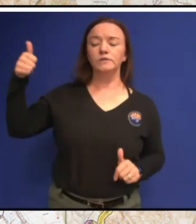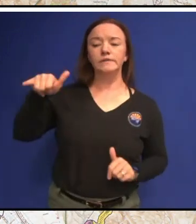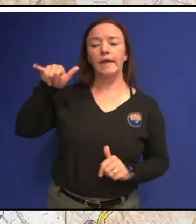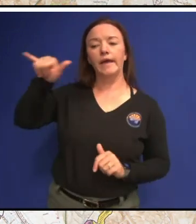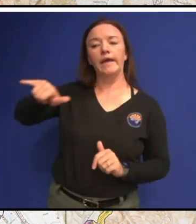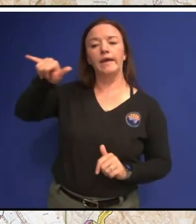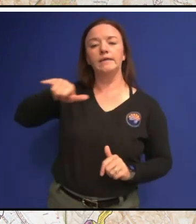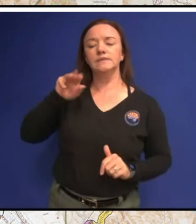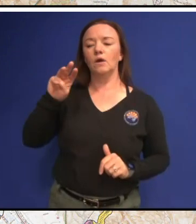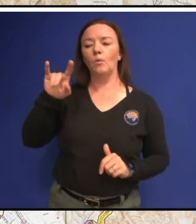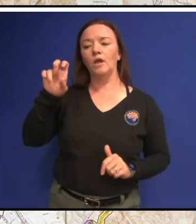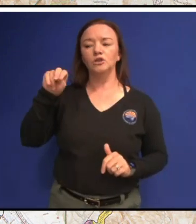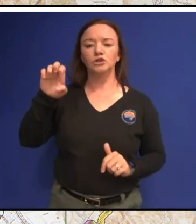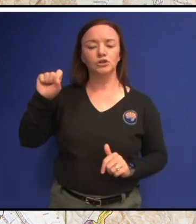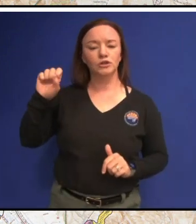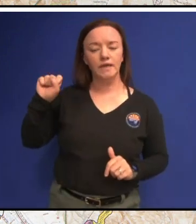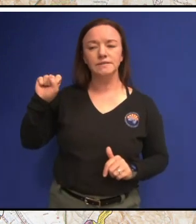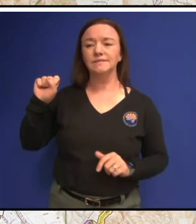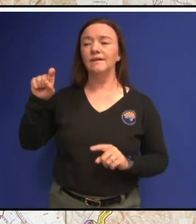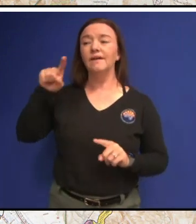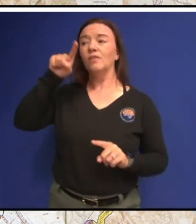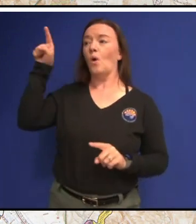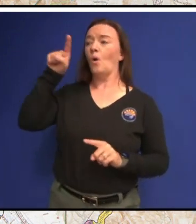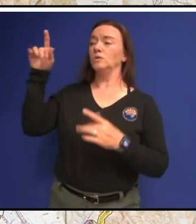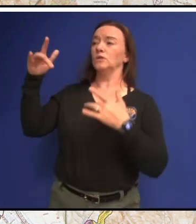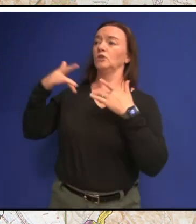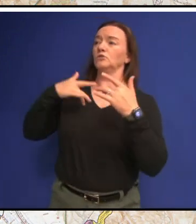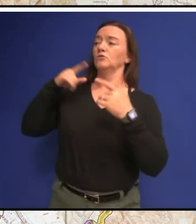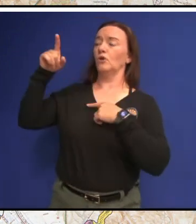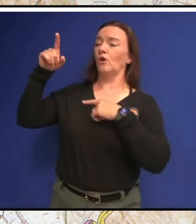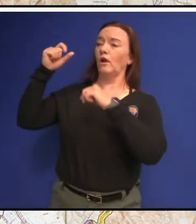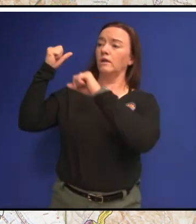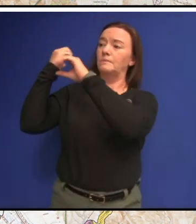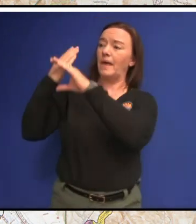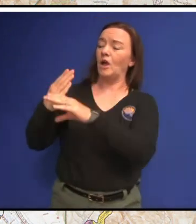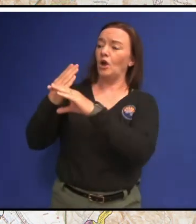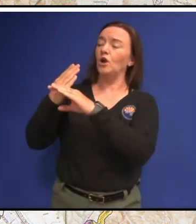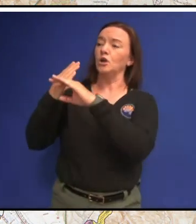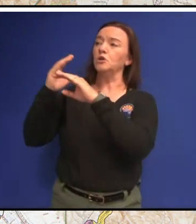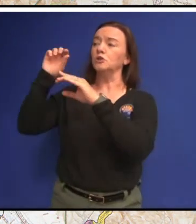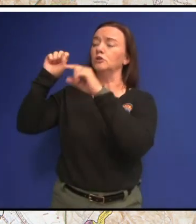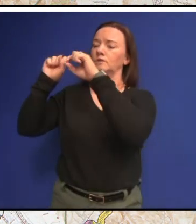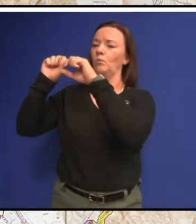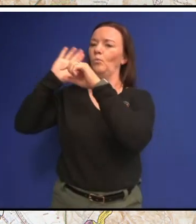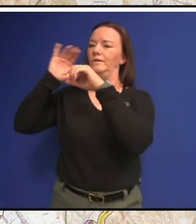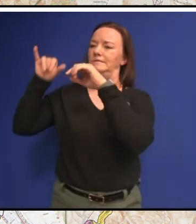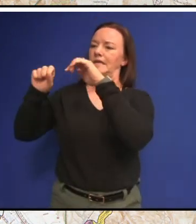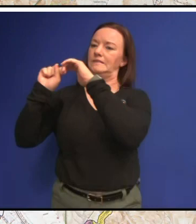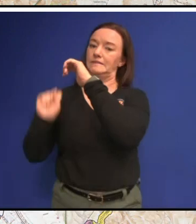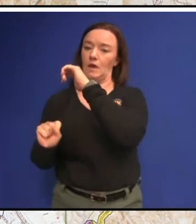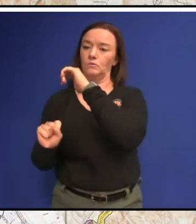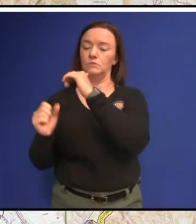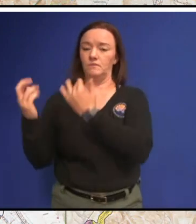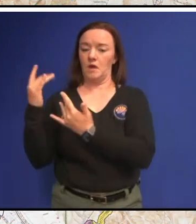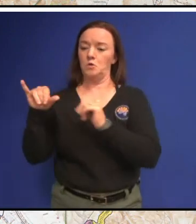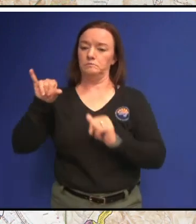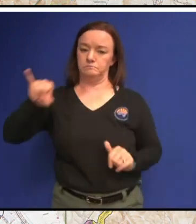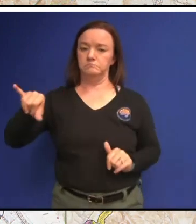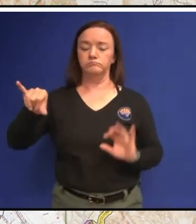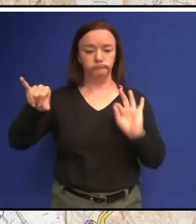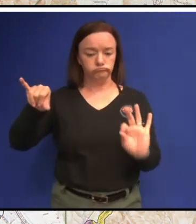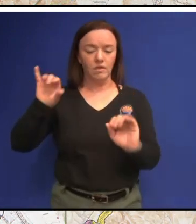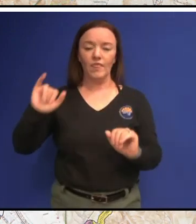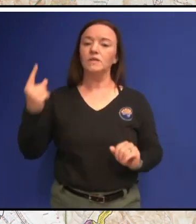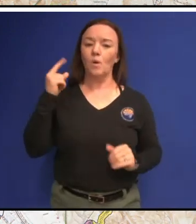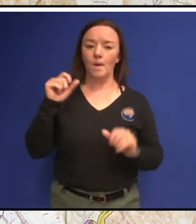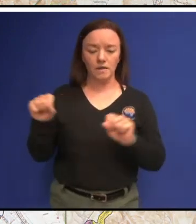stays south of any of the areas that we've identified as barriers to prevent it from moving north towards the 518. And that with lighter